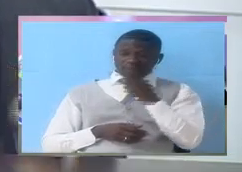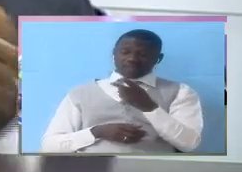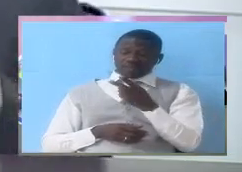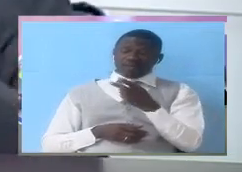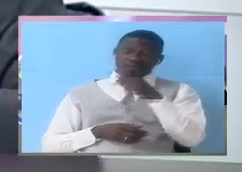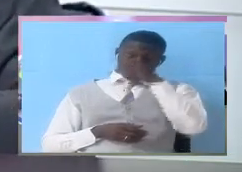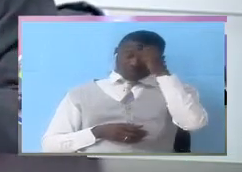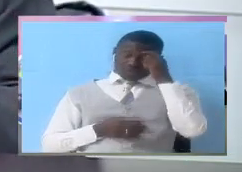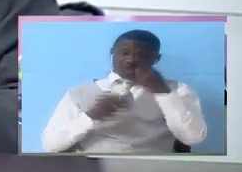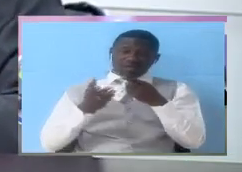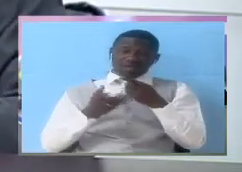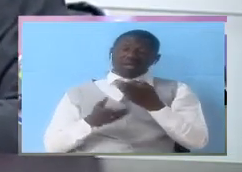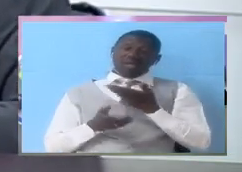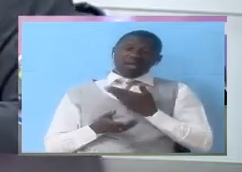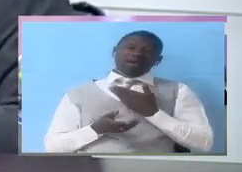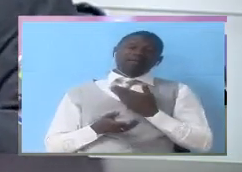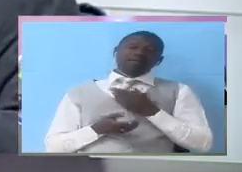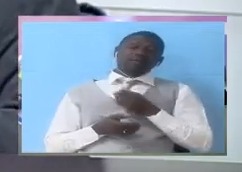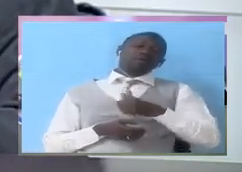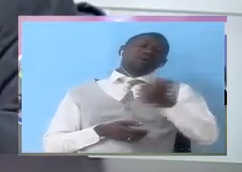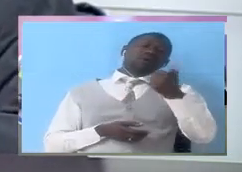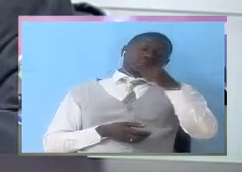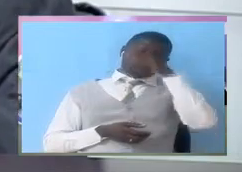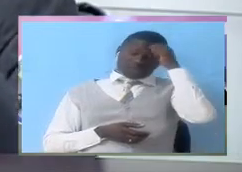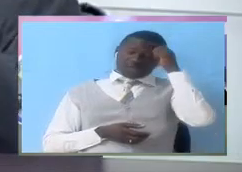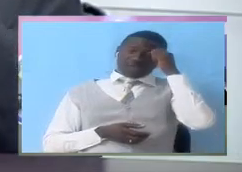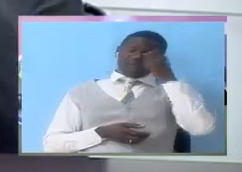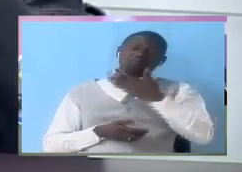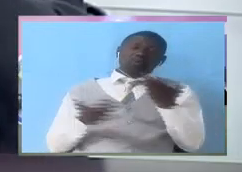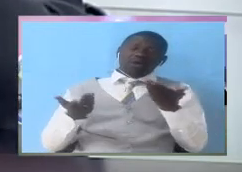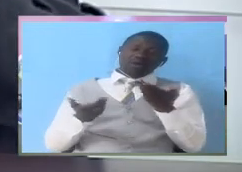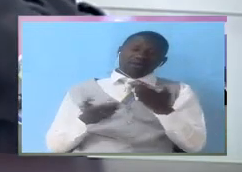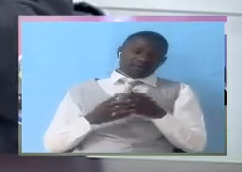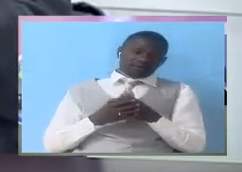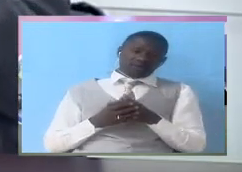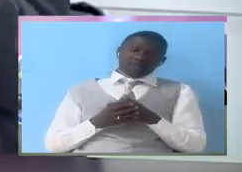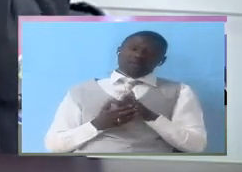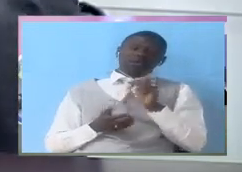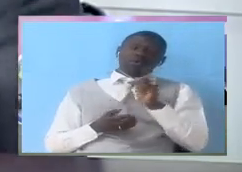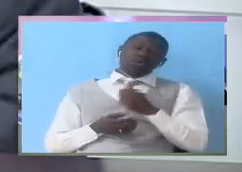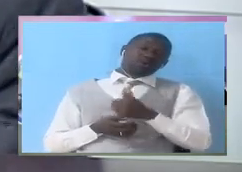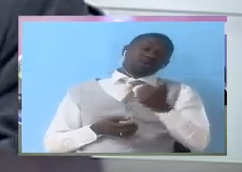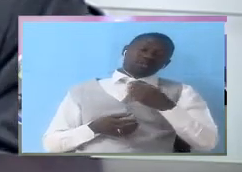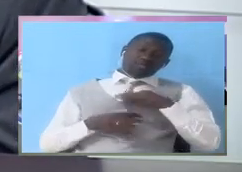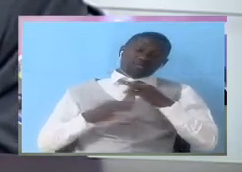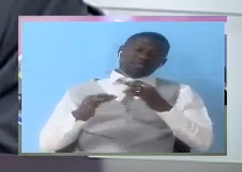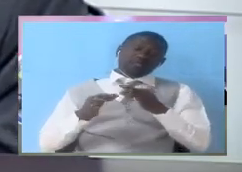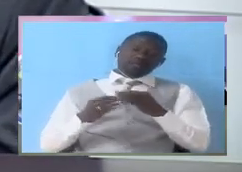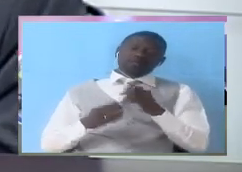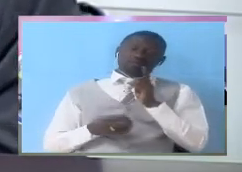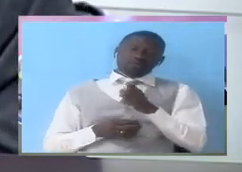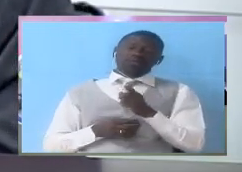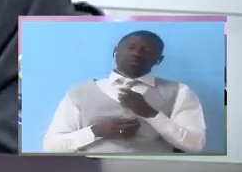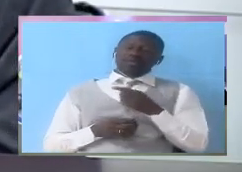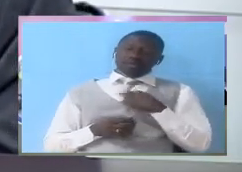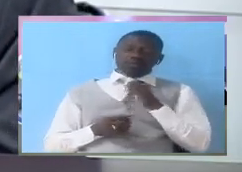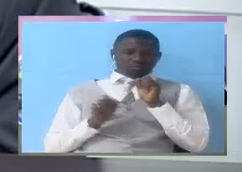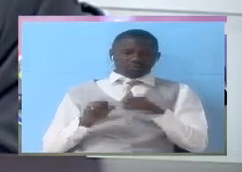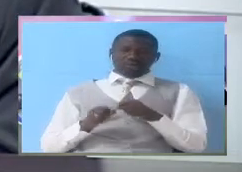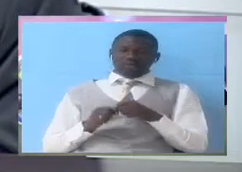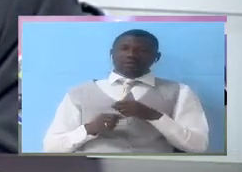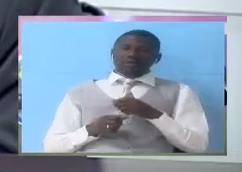def luko lutax be dofa muna tok be Haidara ñew nek ak boss. Maybe there was another interest. Kilifa kurel wu. But he could have